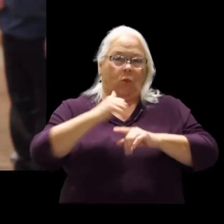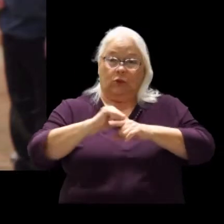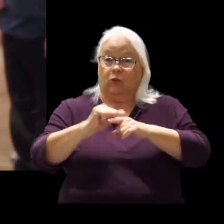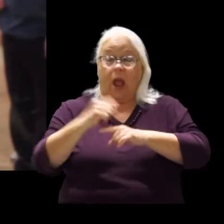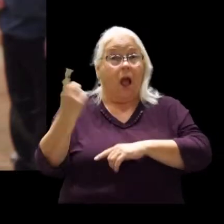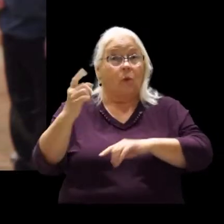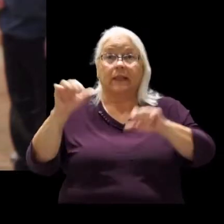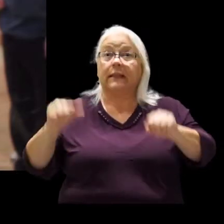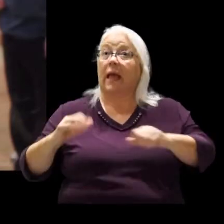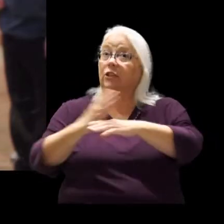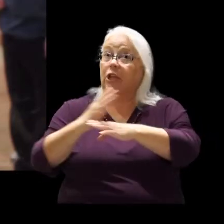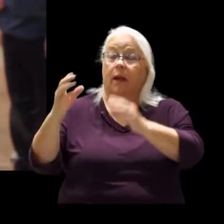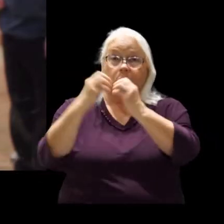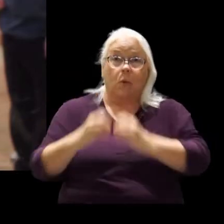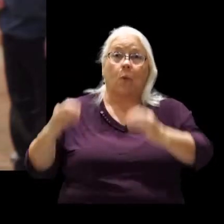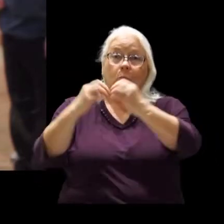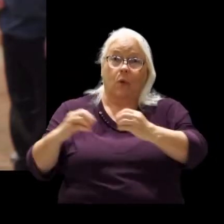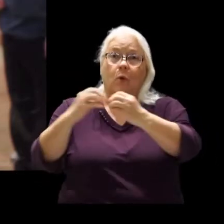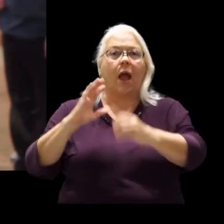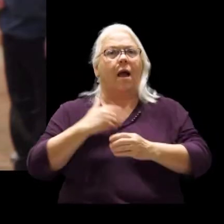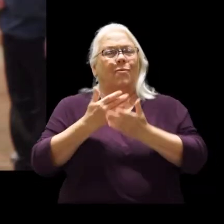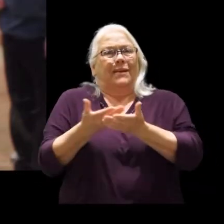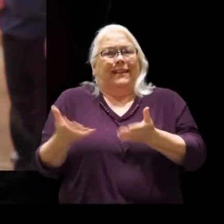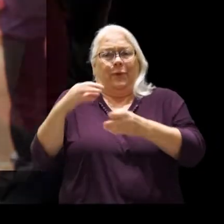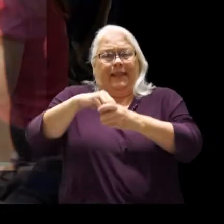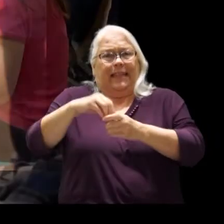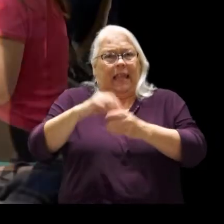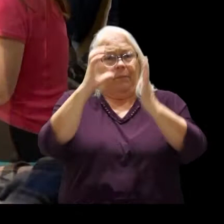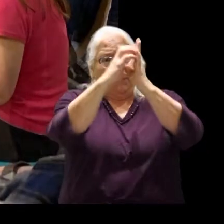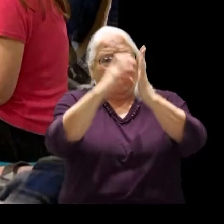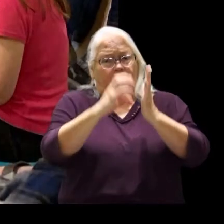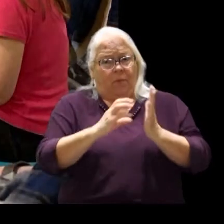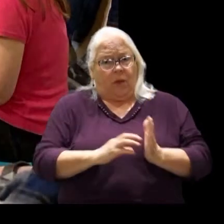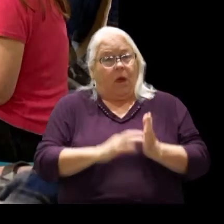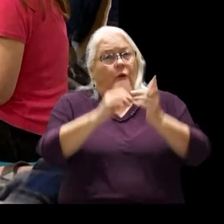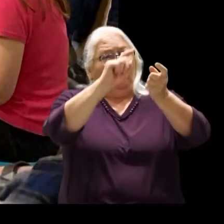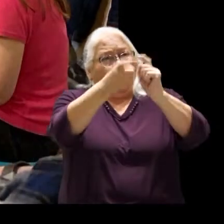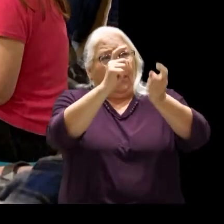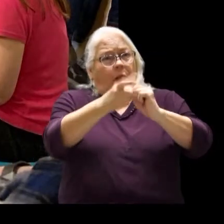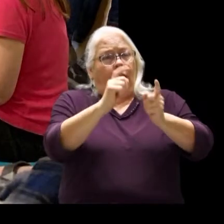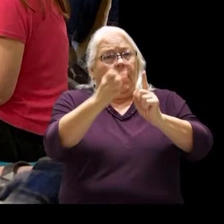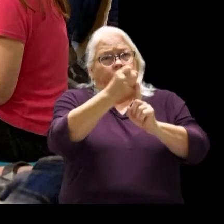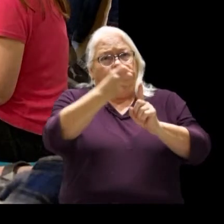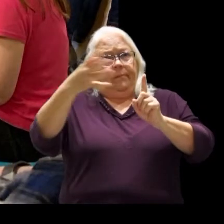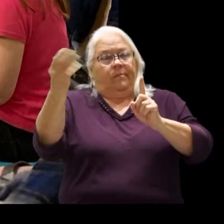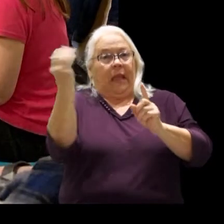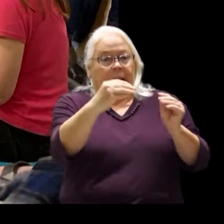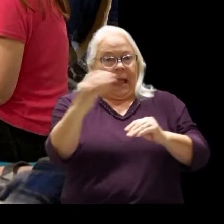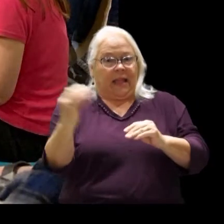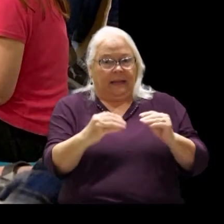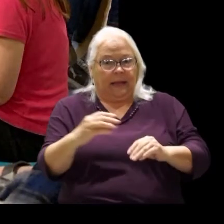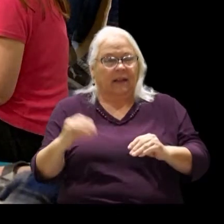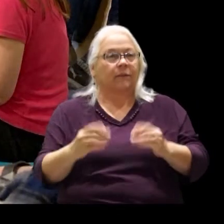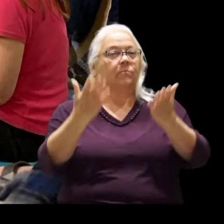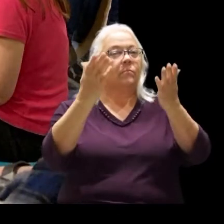matter how long we've been here, we know that there is always more to learn and always more to share. So that's why the materials within the modules